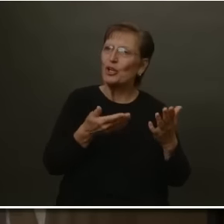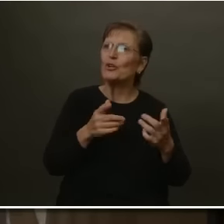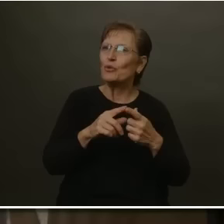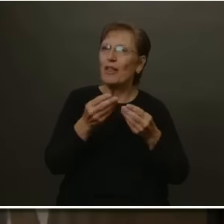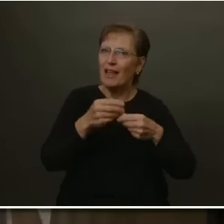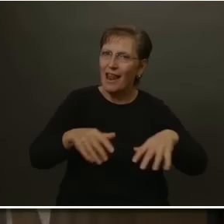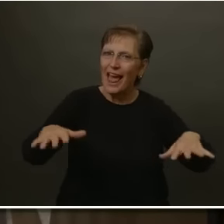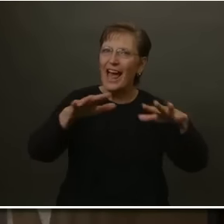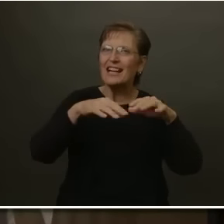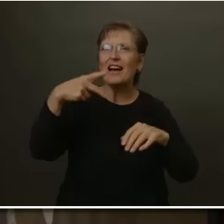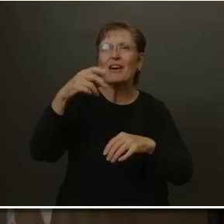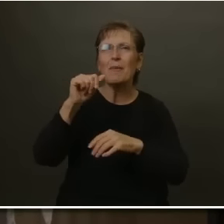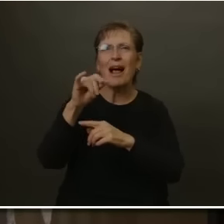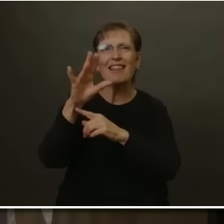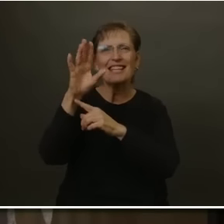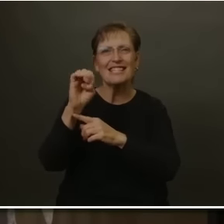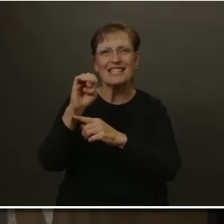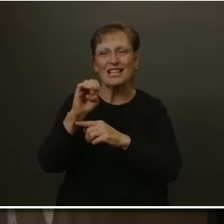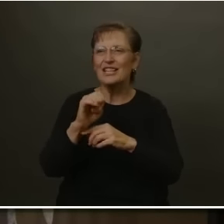Lambeth Palace soon.